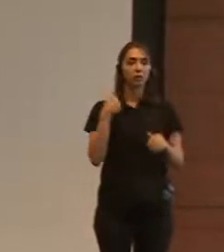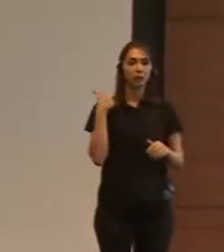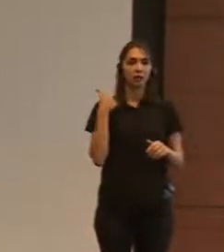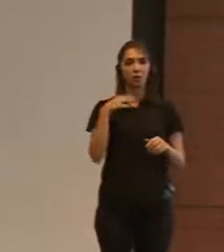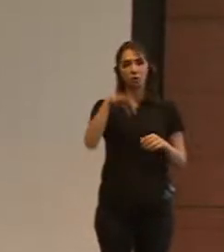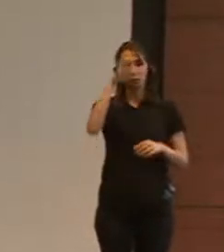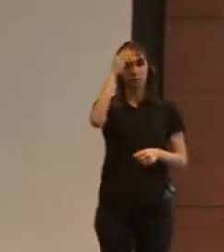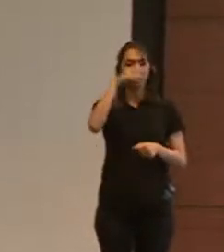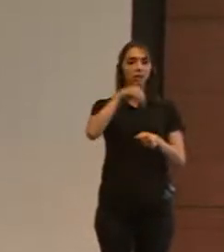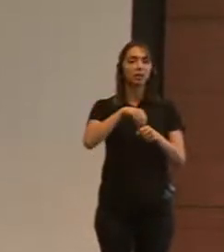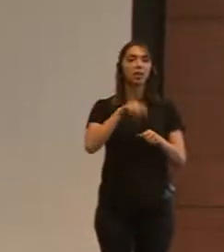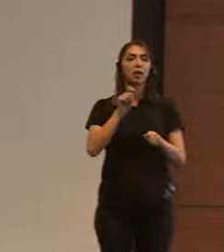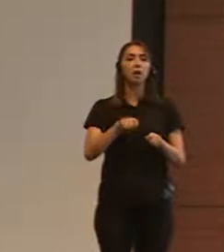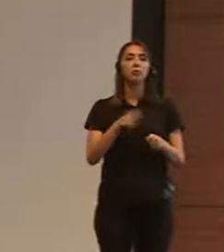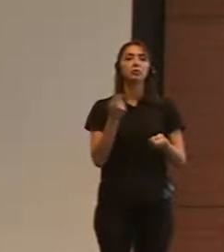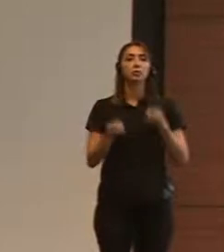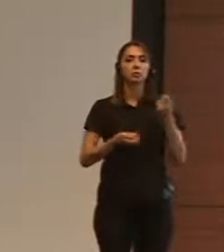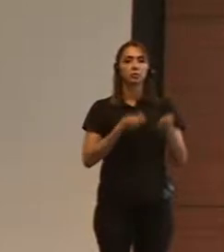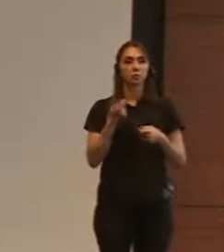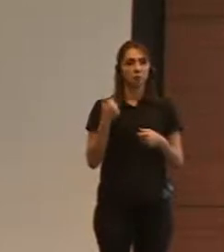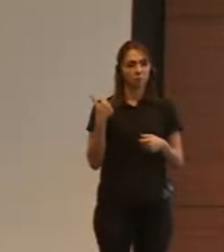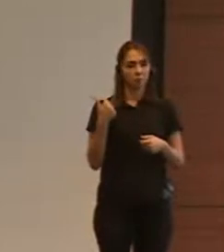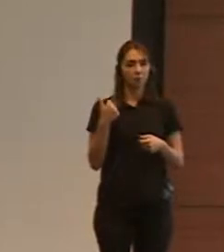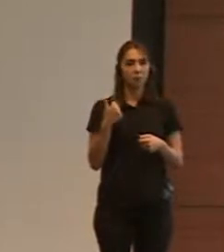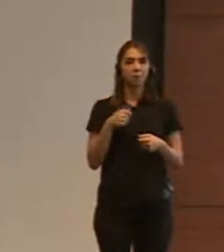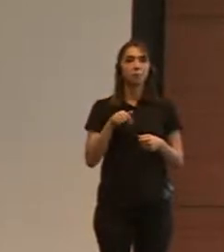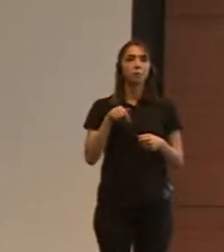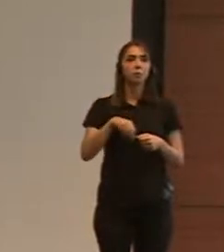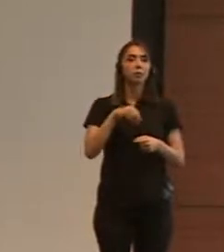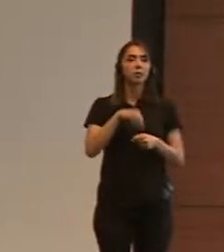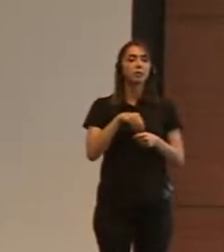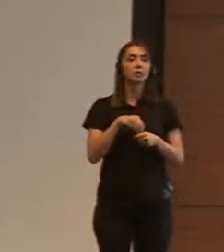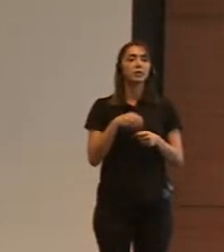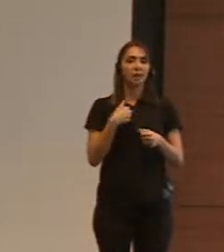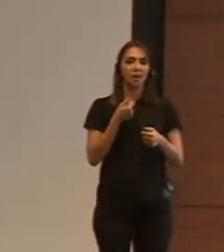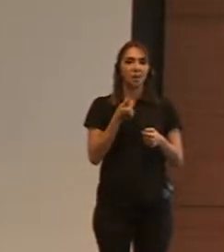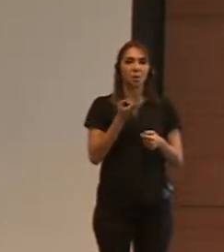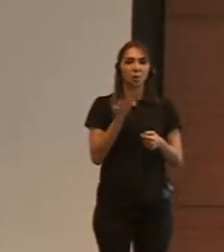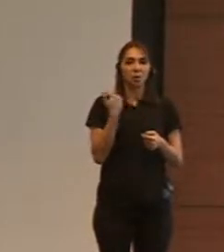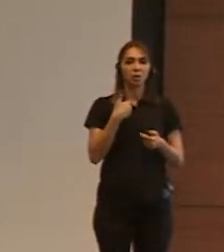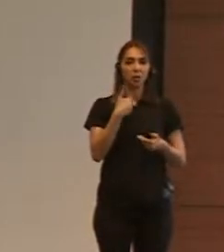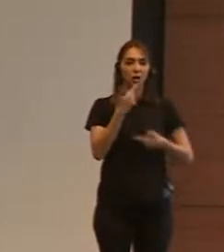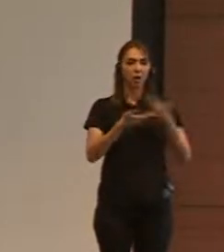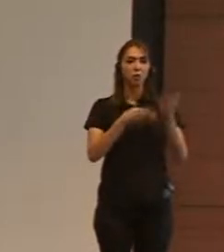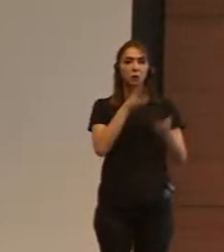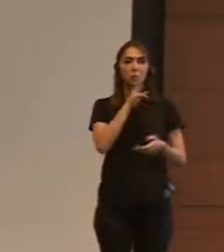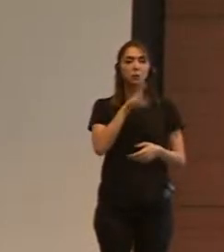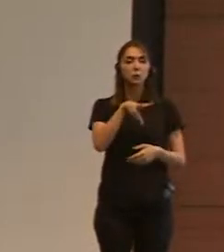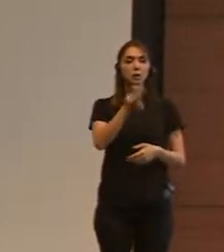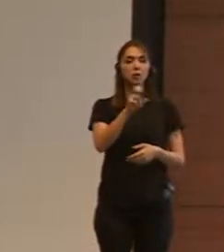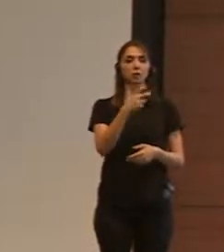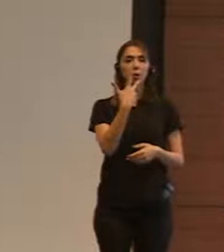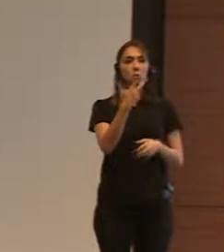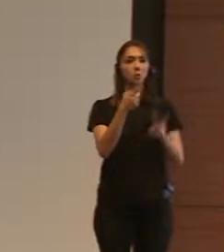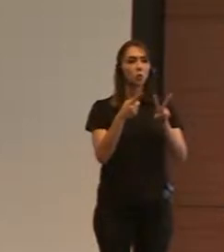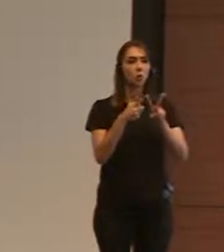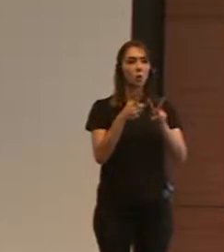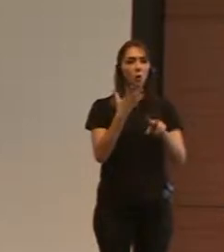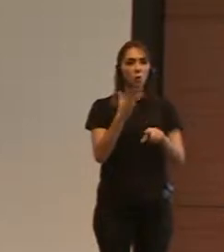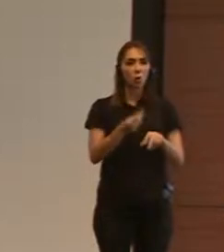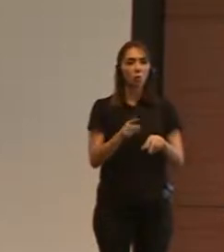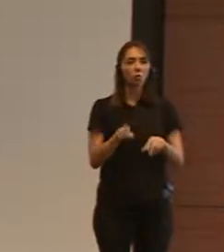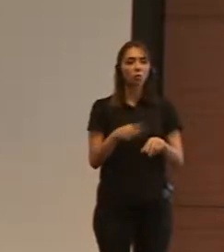this is from duke university again we see the 383